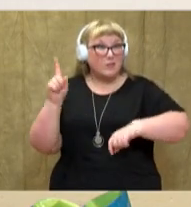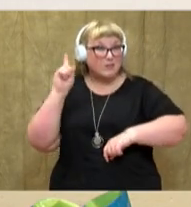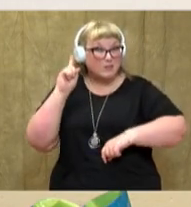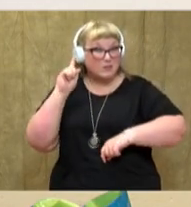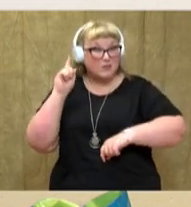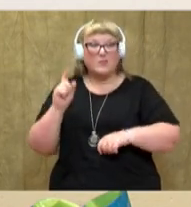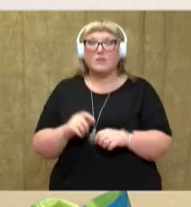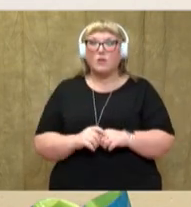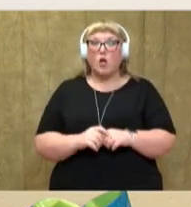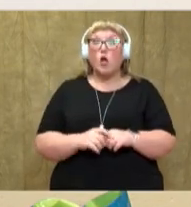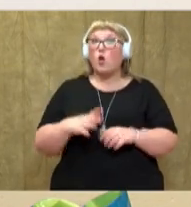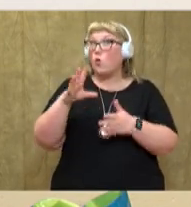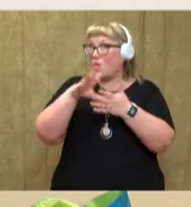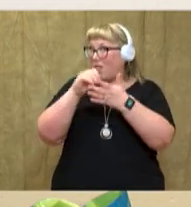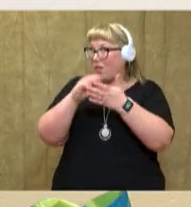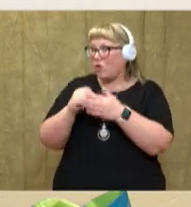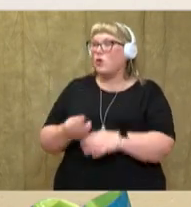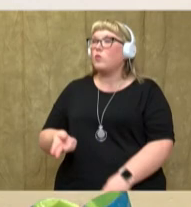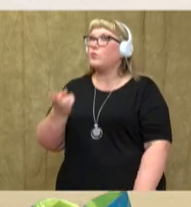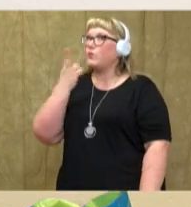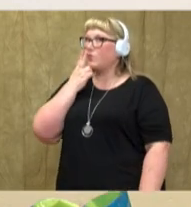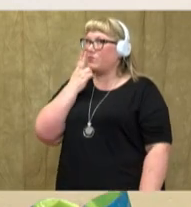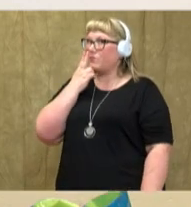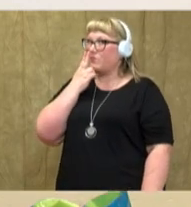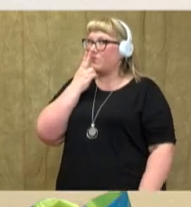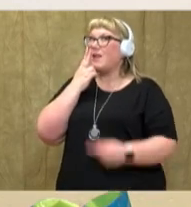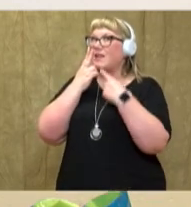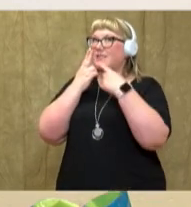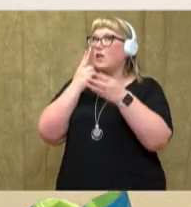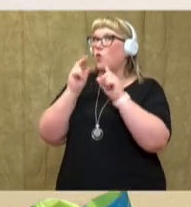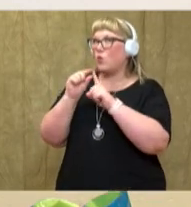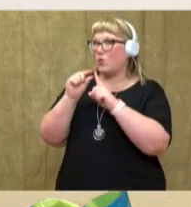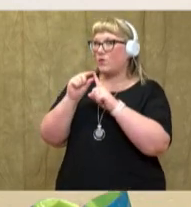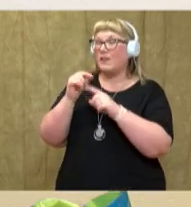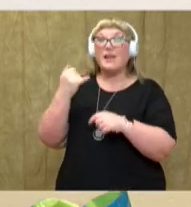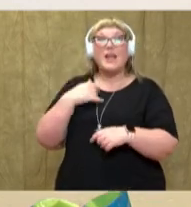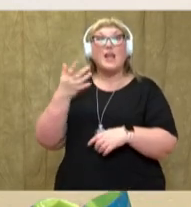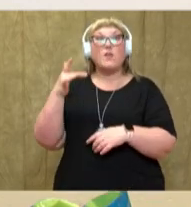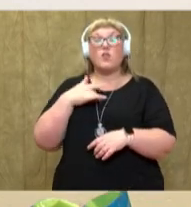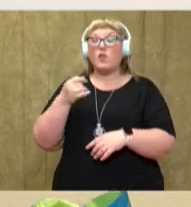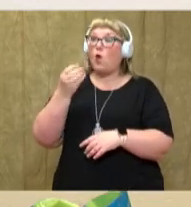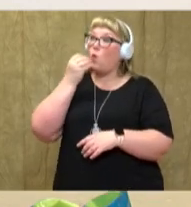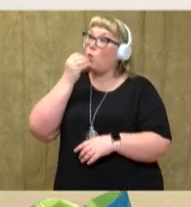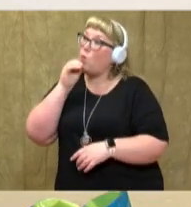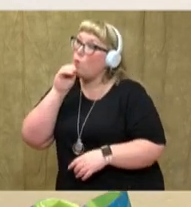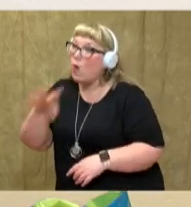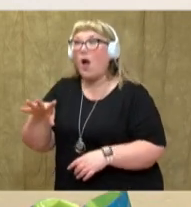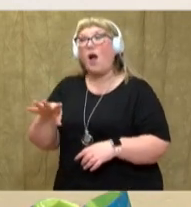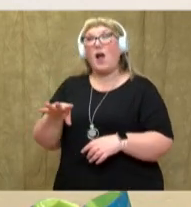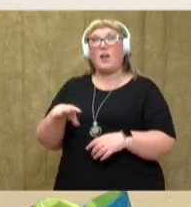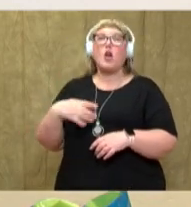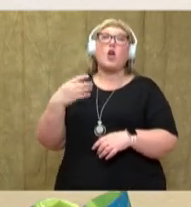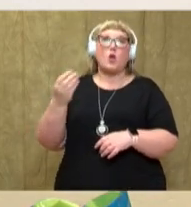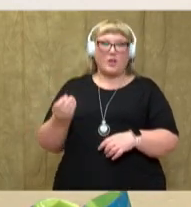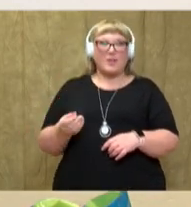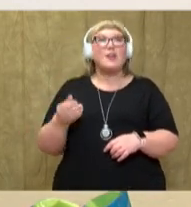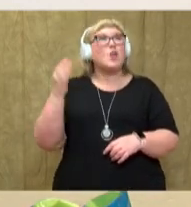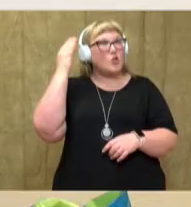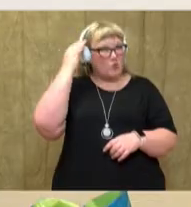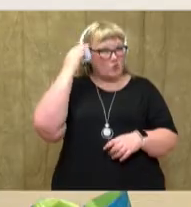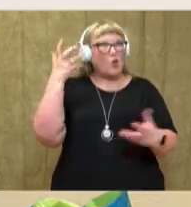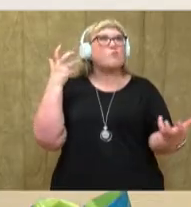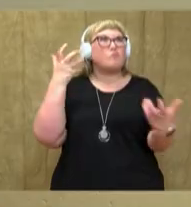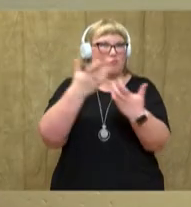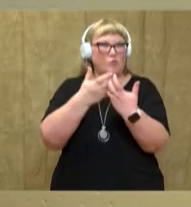we learned how to put our fingers up to our mouths and to say a word. If we feel a stronger burst of air, that lets us know that it is